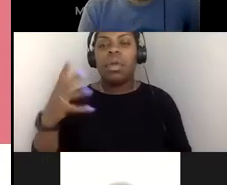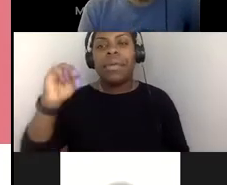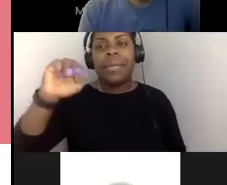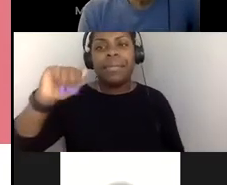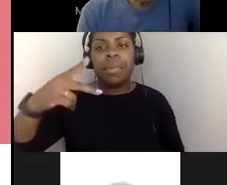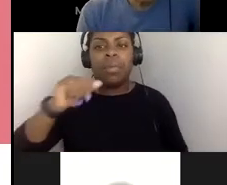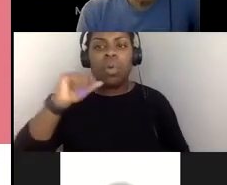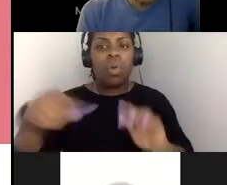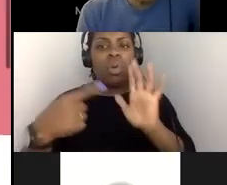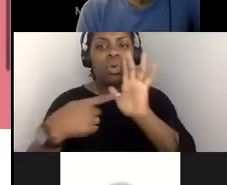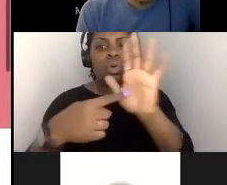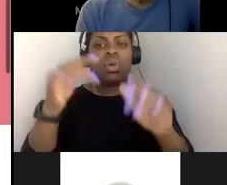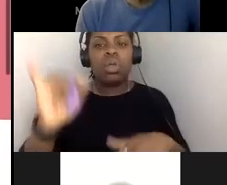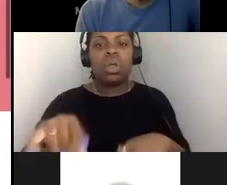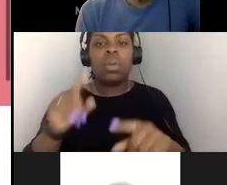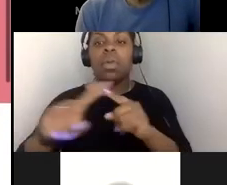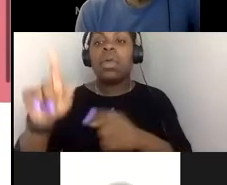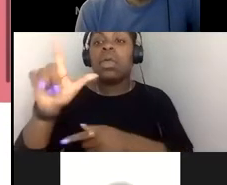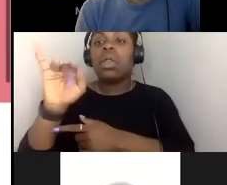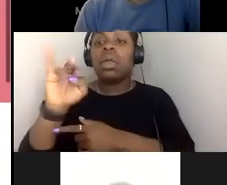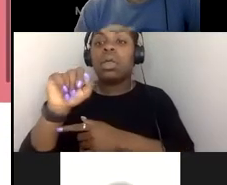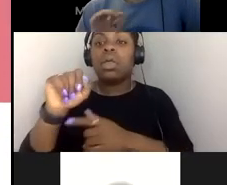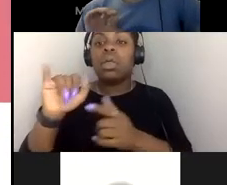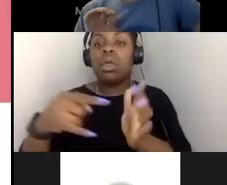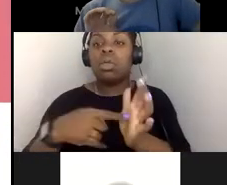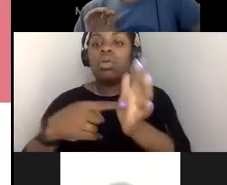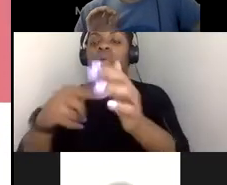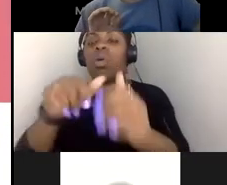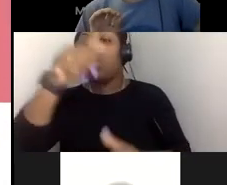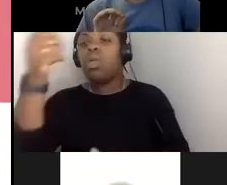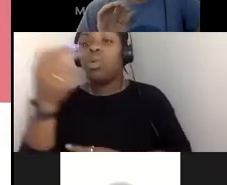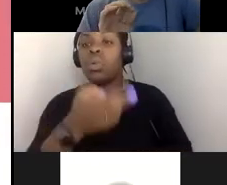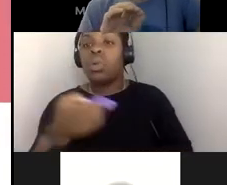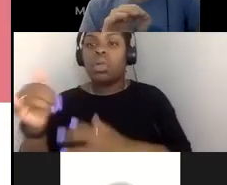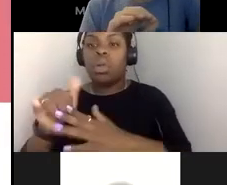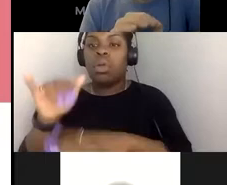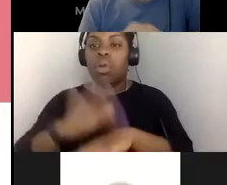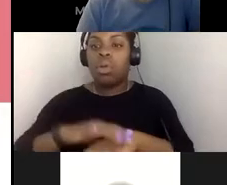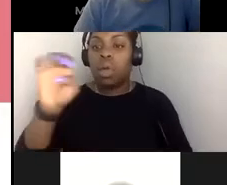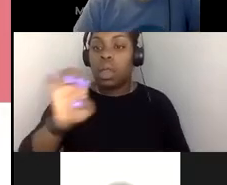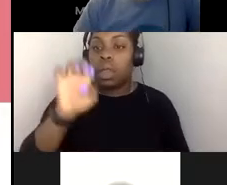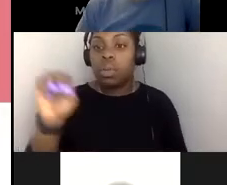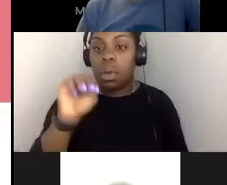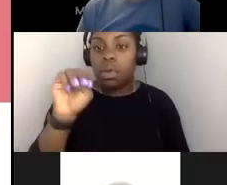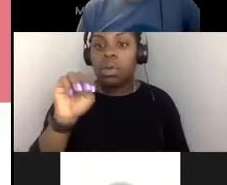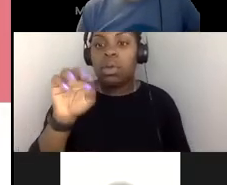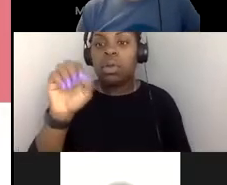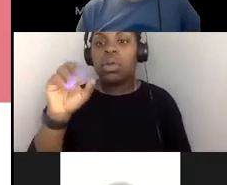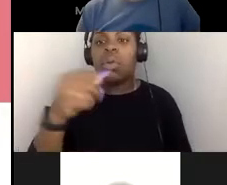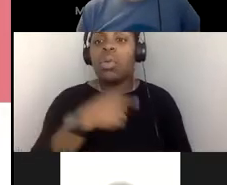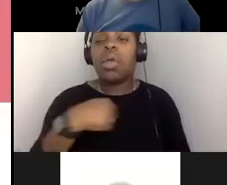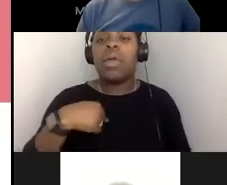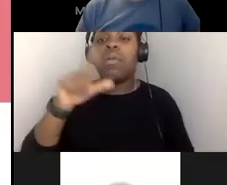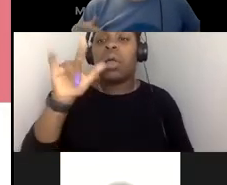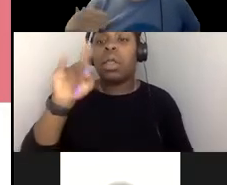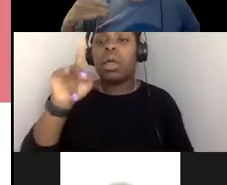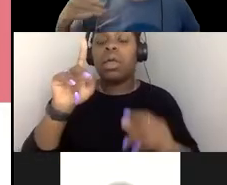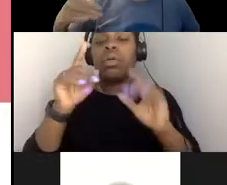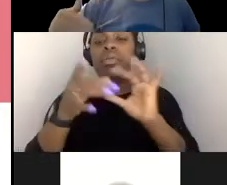but we have links to other resources on electronic monitoring. So we have links to